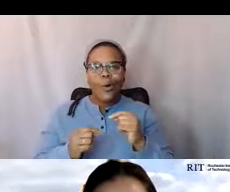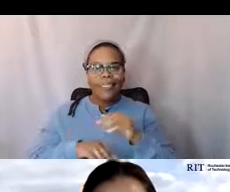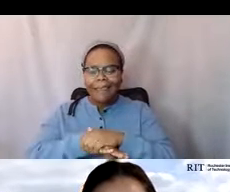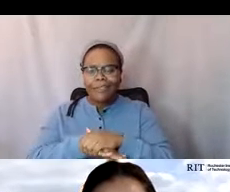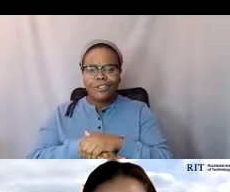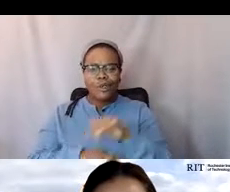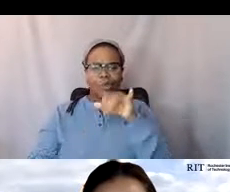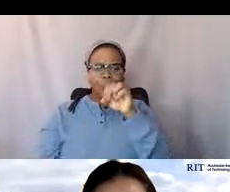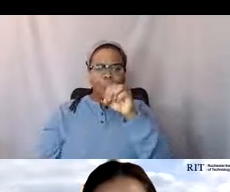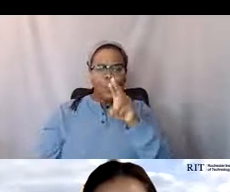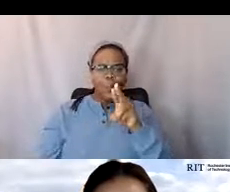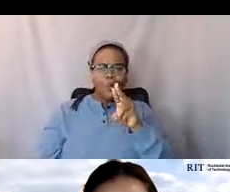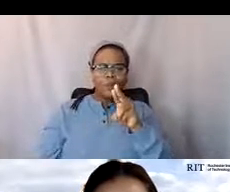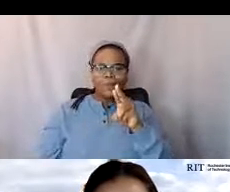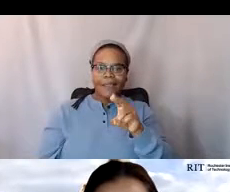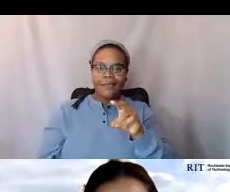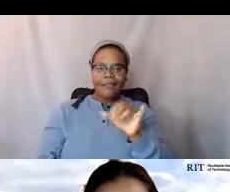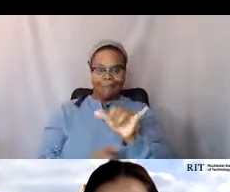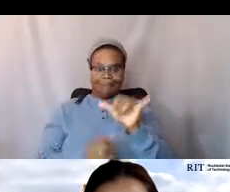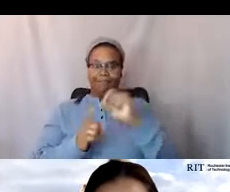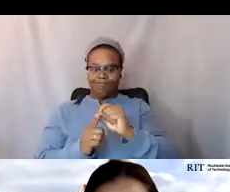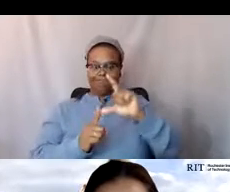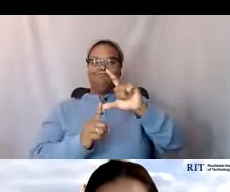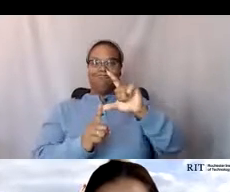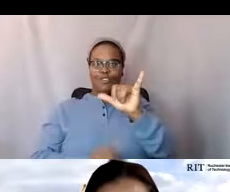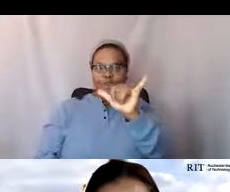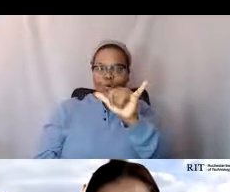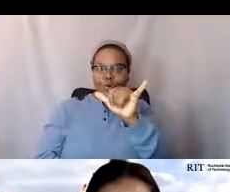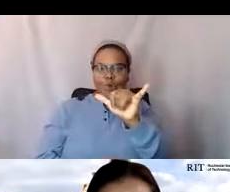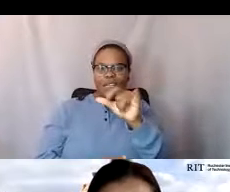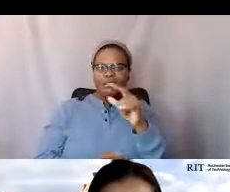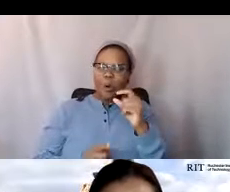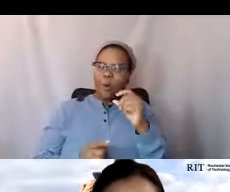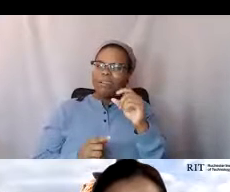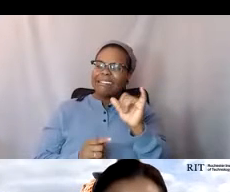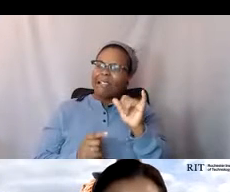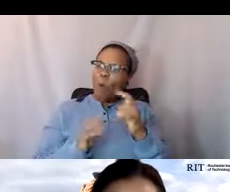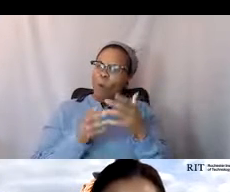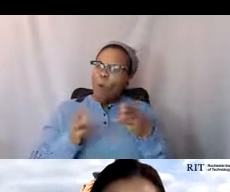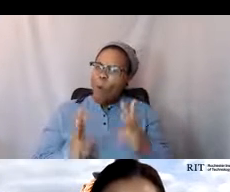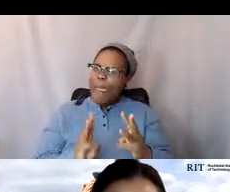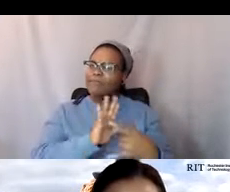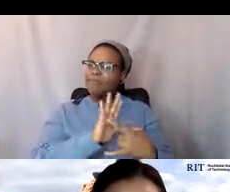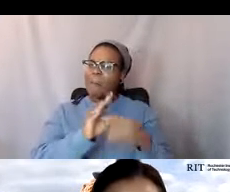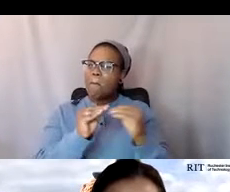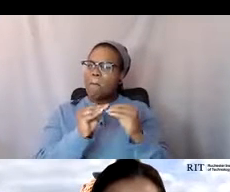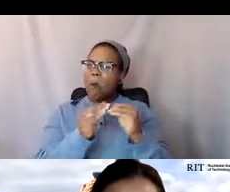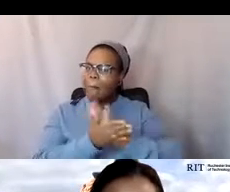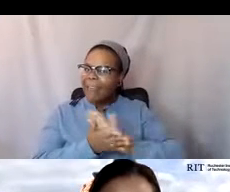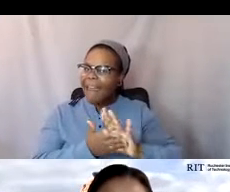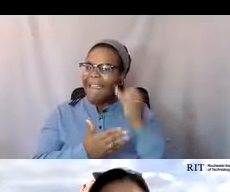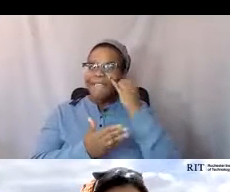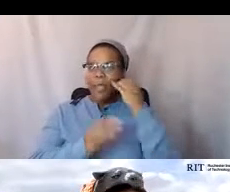more polite, they would put a capital letter Y on it, to sort of as a way to be more polite if they were writing me an